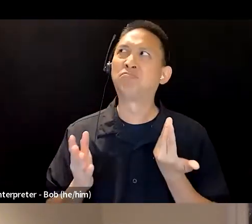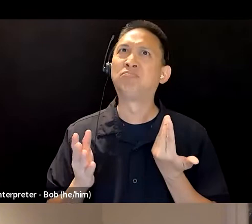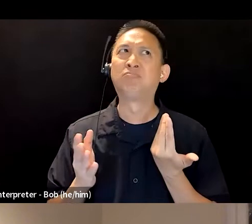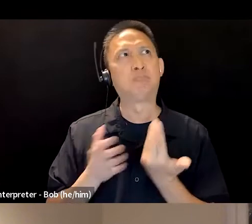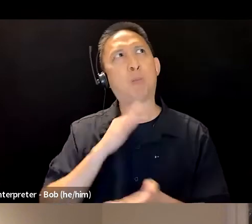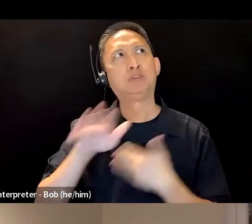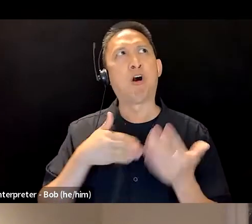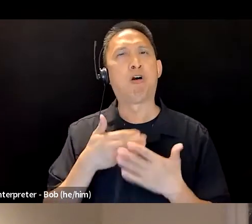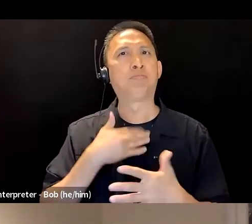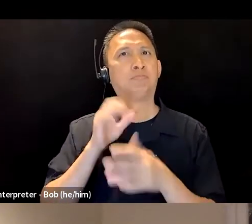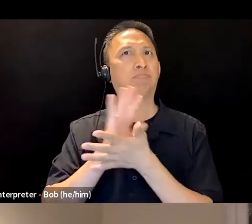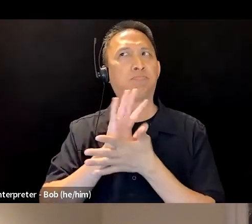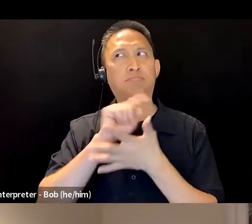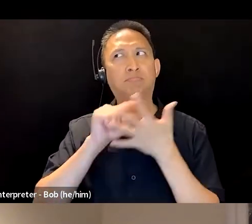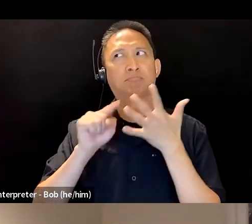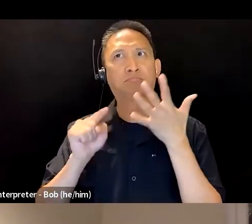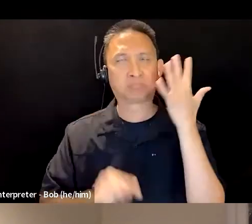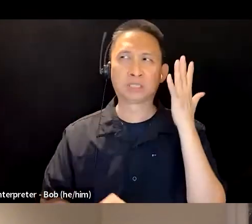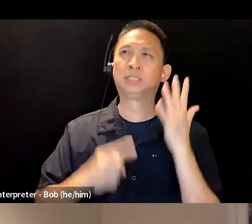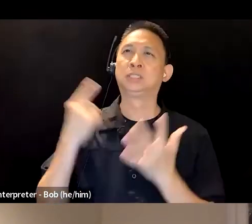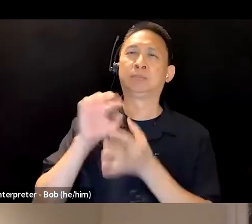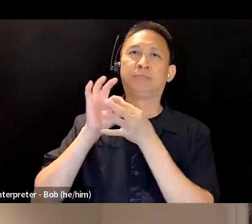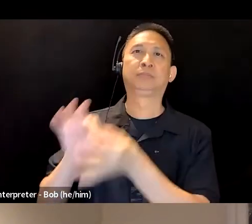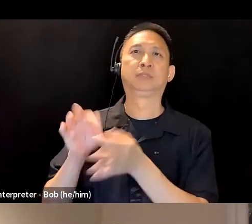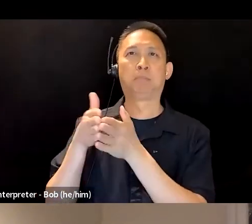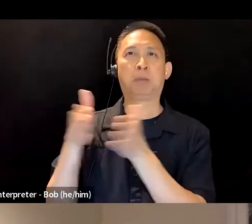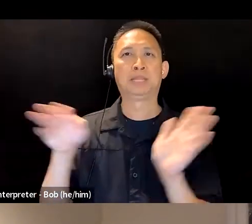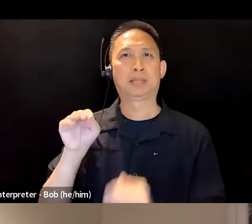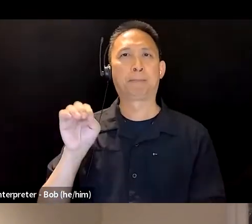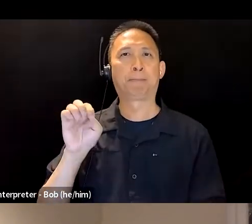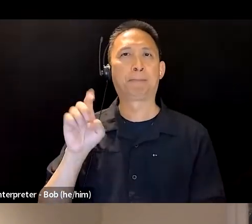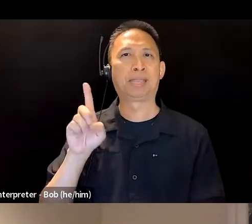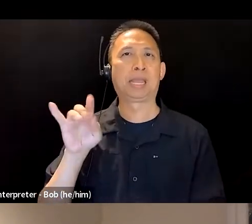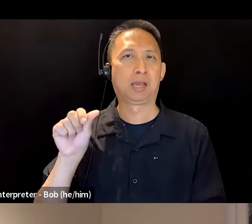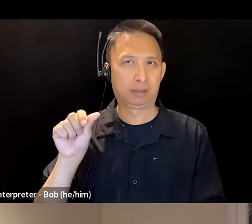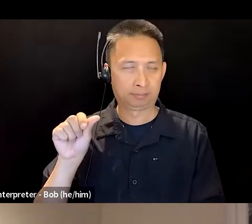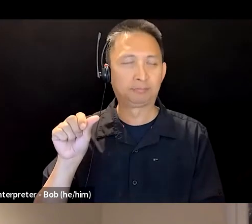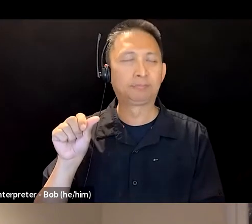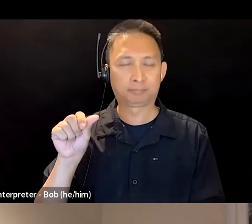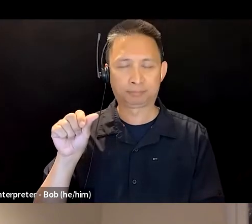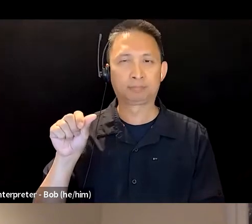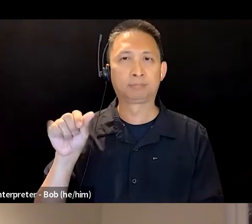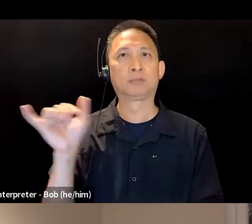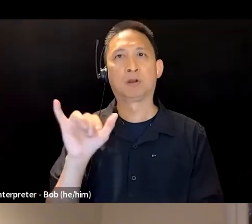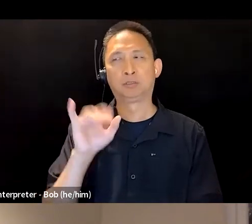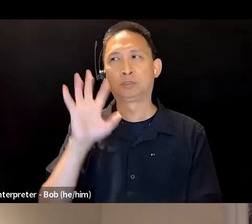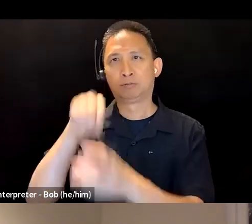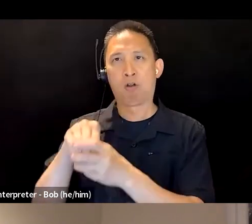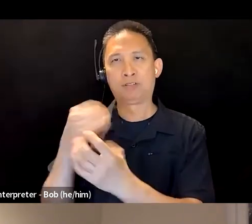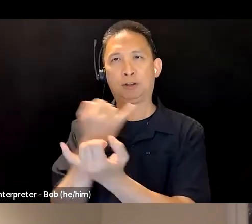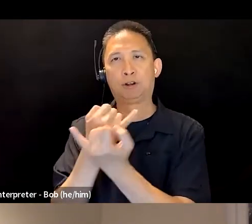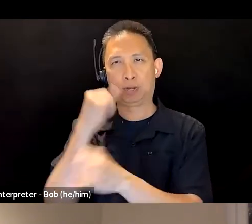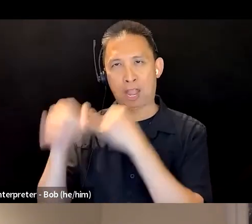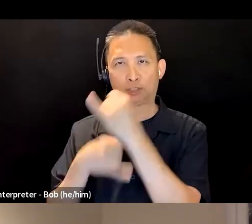worked on have had some sort of component with public media. Have also done international co-productions